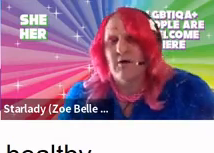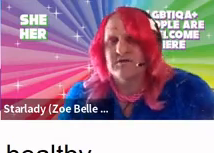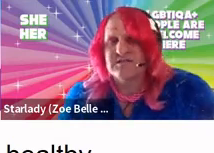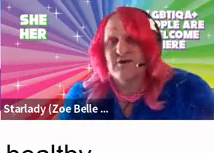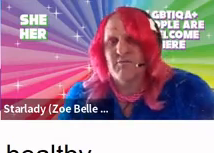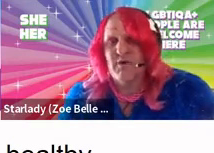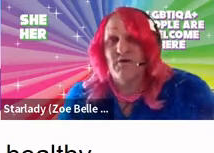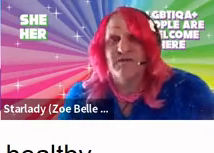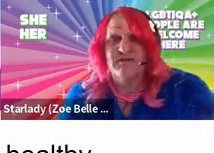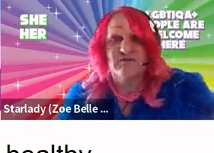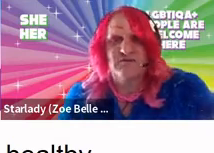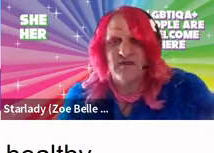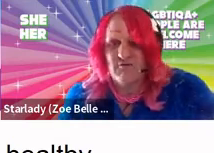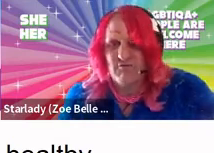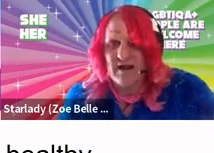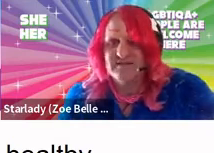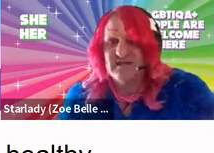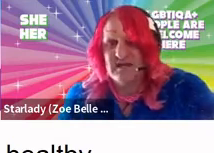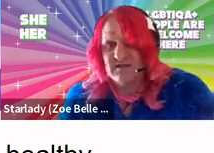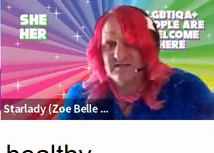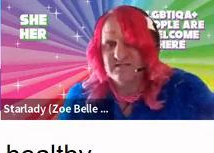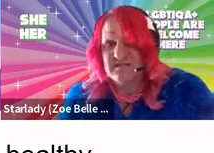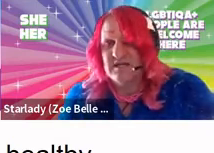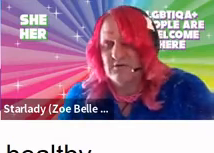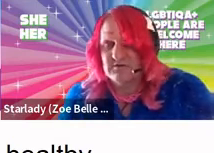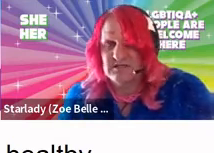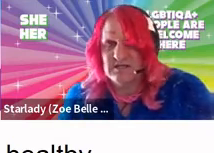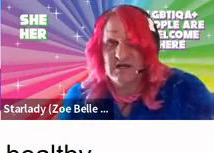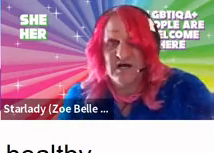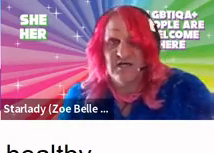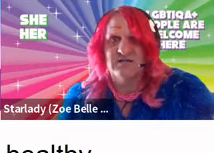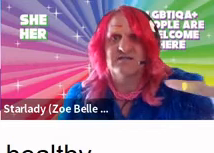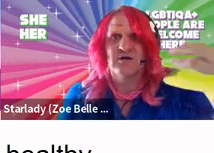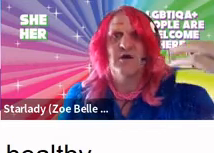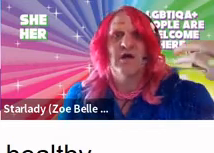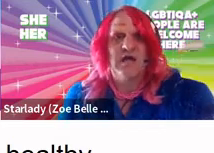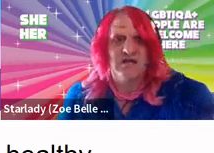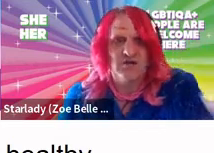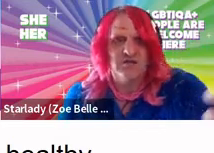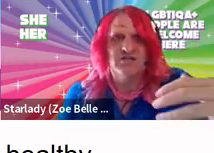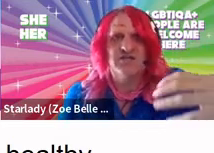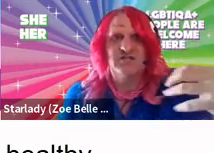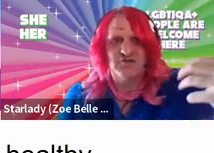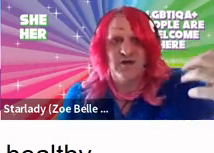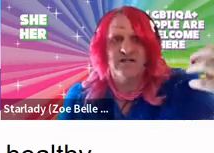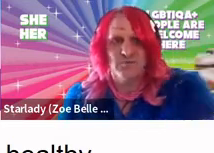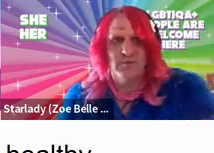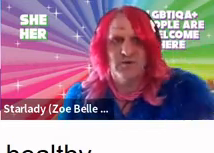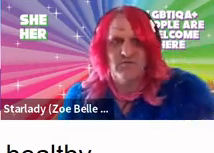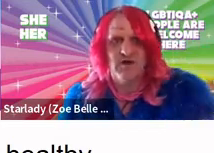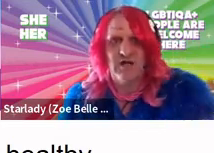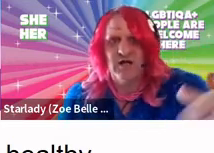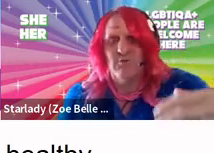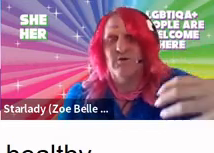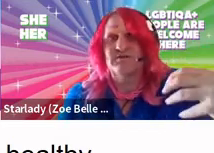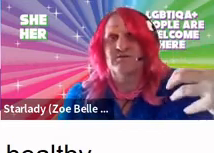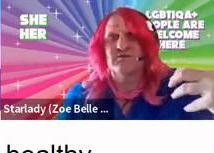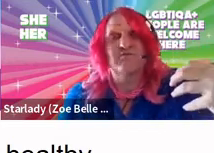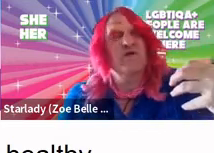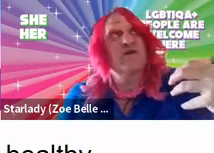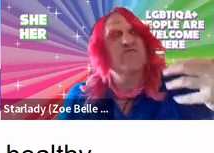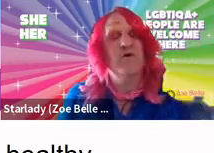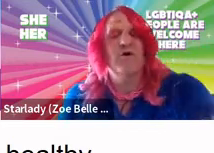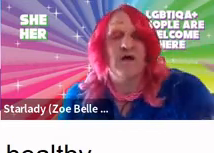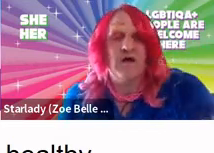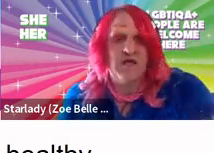trans, but also upon their sort of like race, ethnicity, or skin color. So acknowledging that trans women of color were